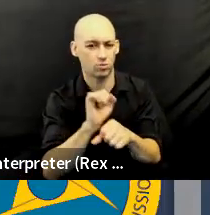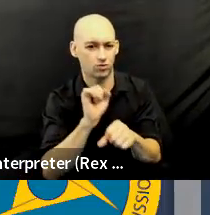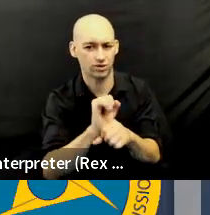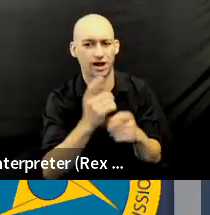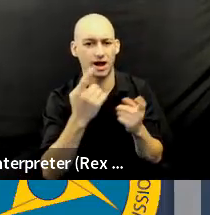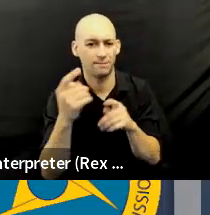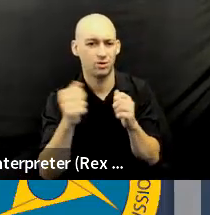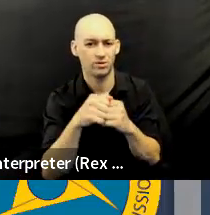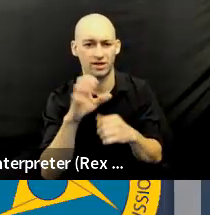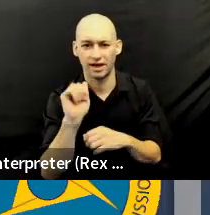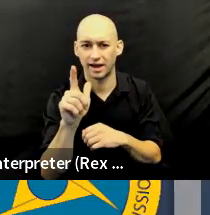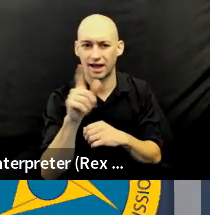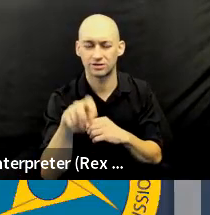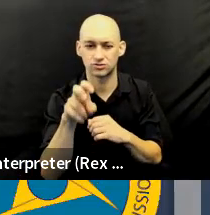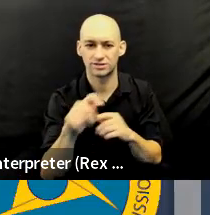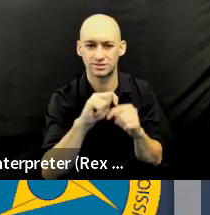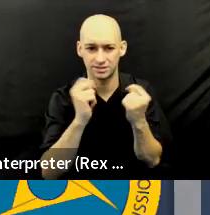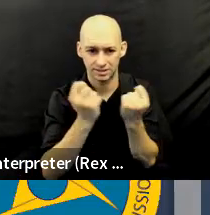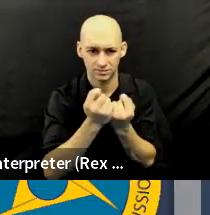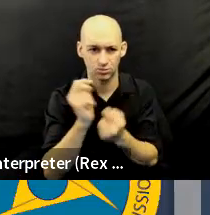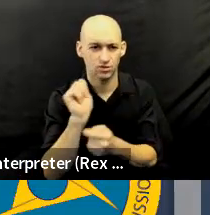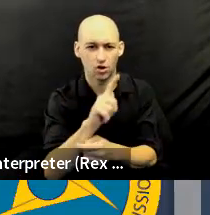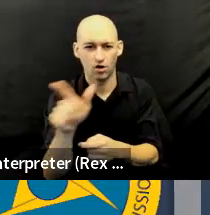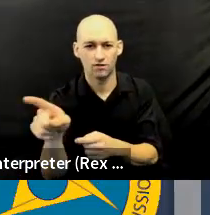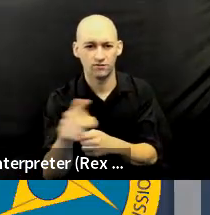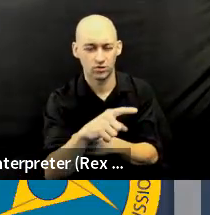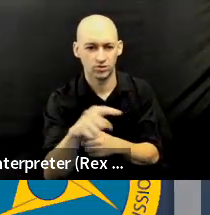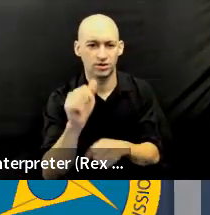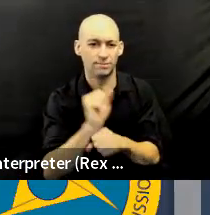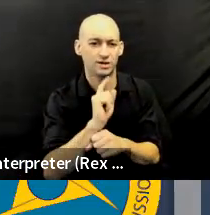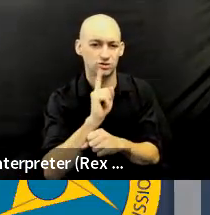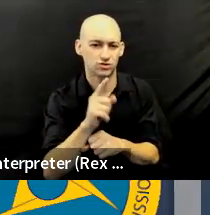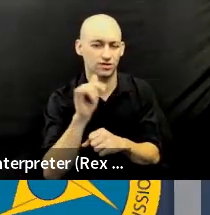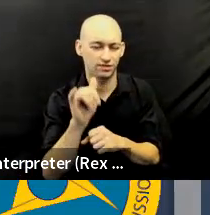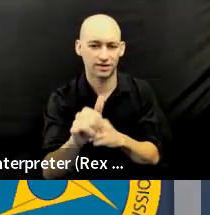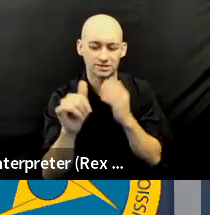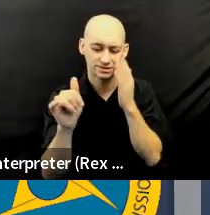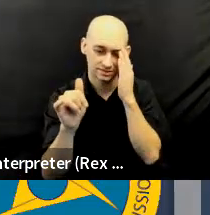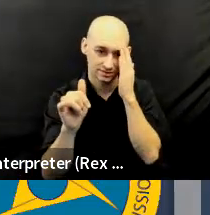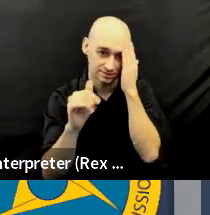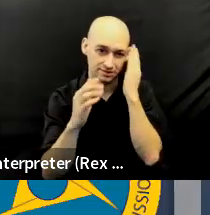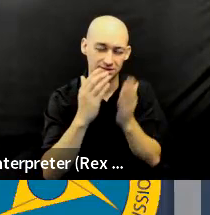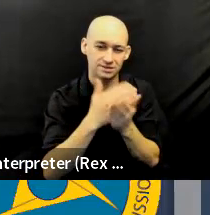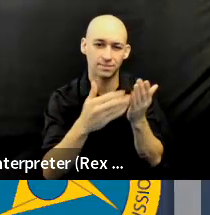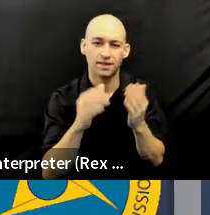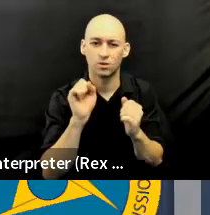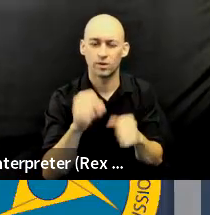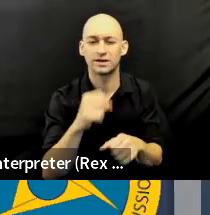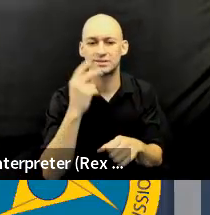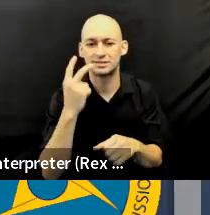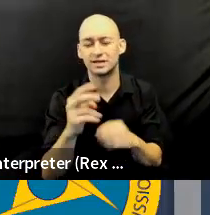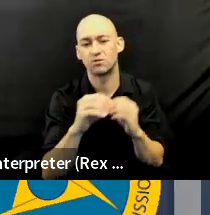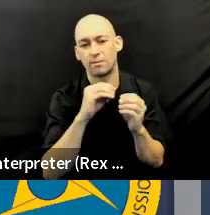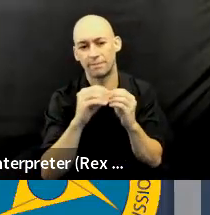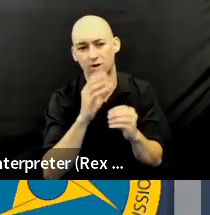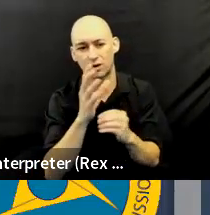Caltrans teams, with all of you, made sure that this was something that we could see repaired and dealt